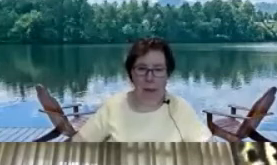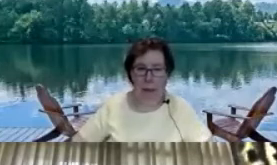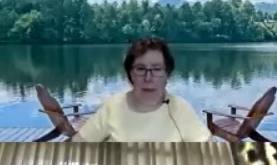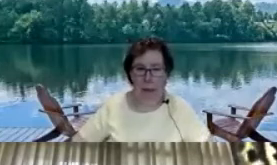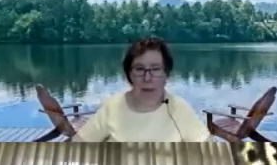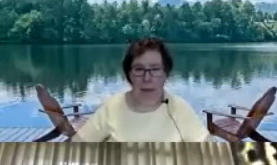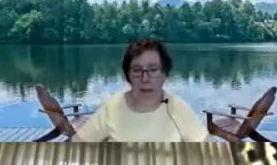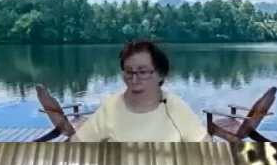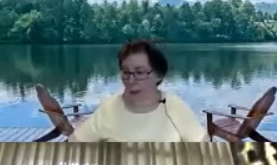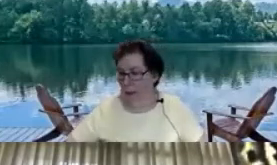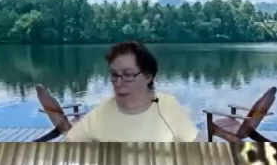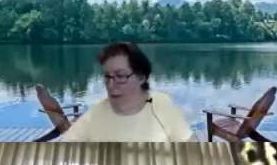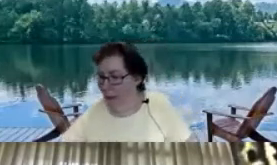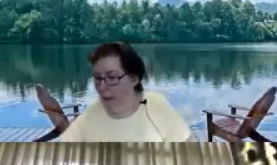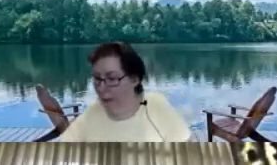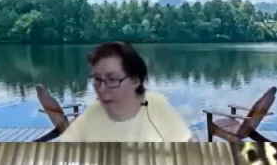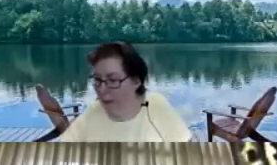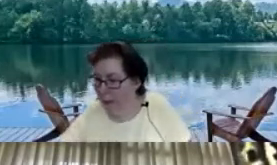So good observation.